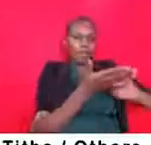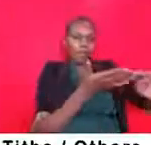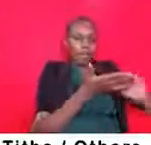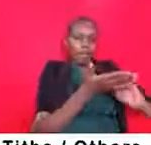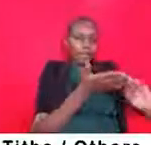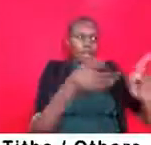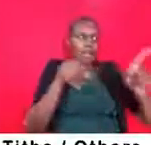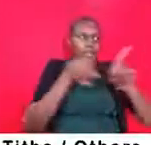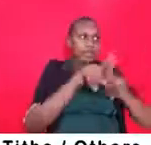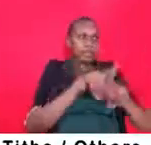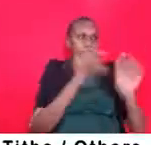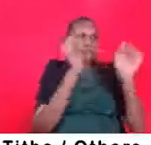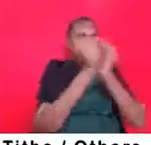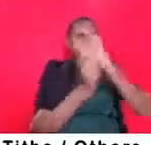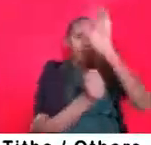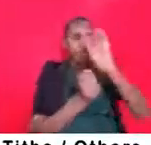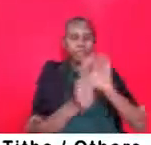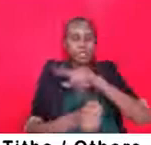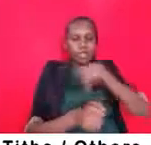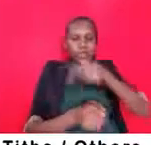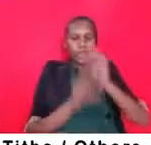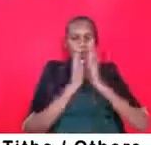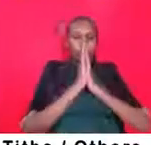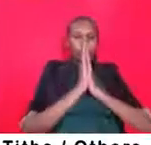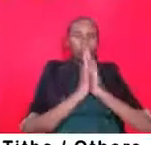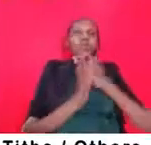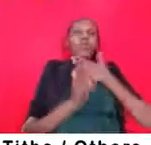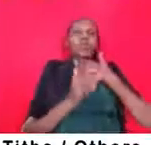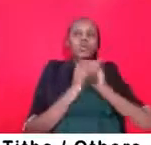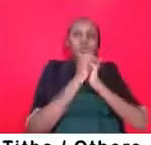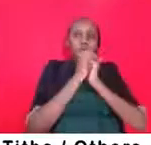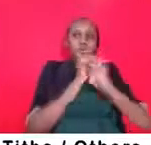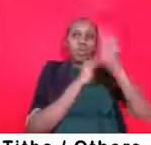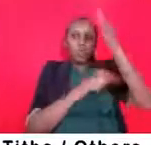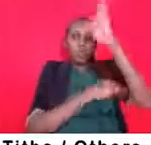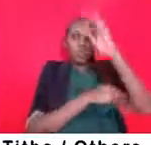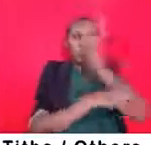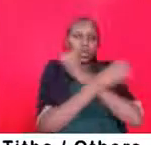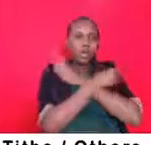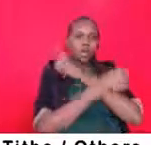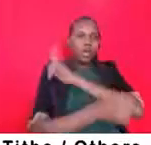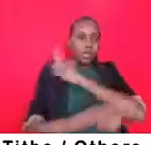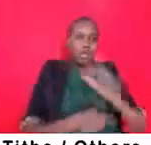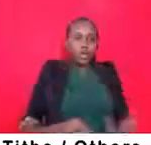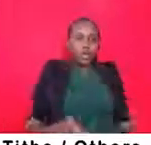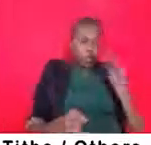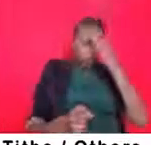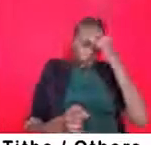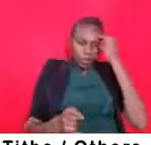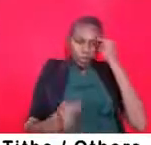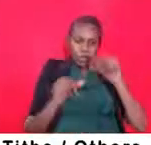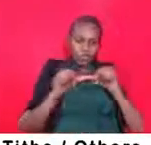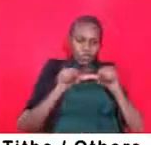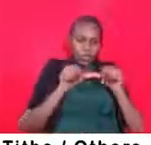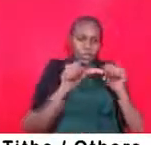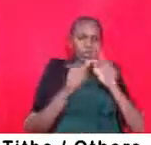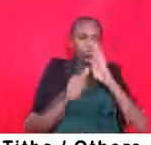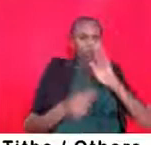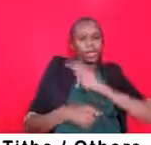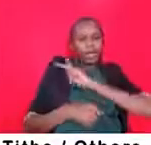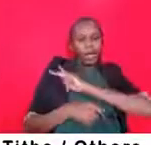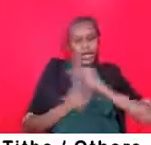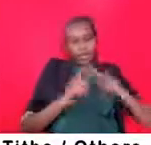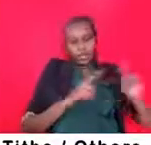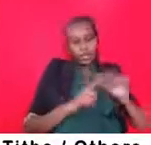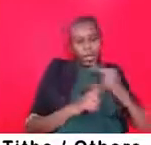And tithe. Let's pray. We want to worship you this morning, dear Lord, because you have continued to be kind to us. You